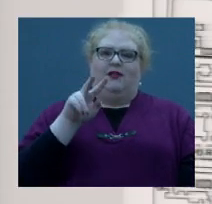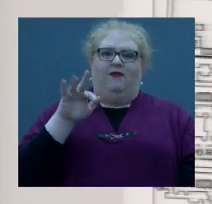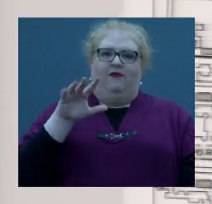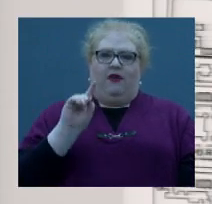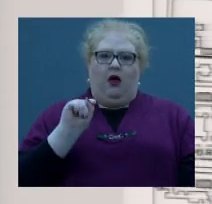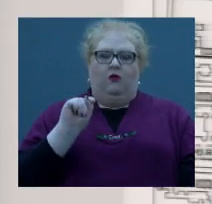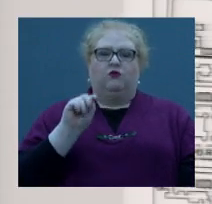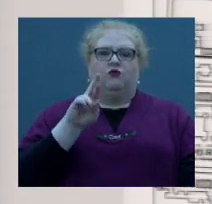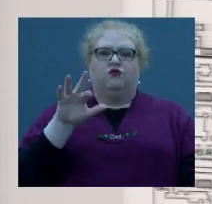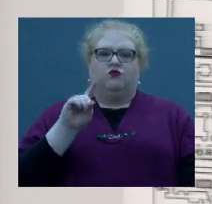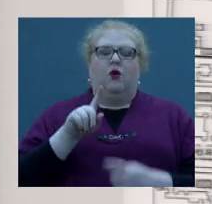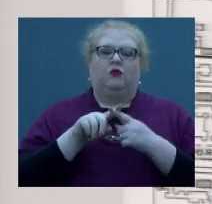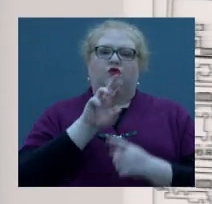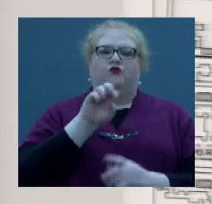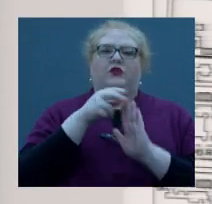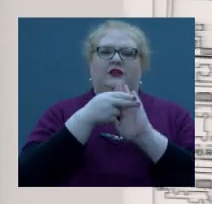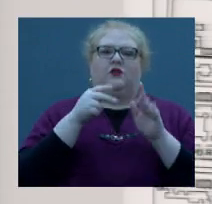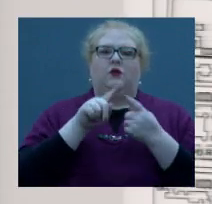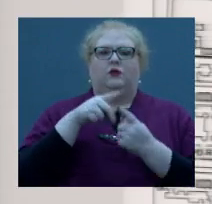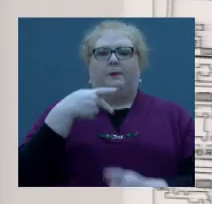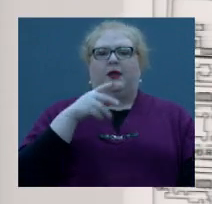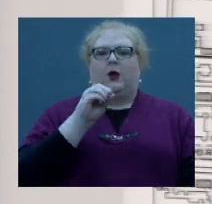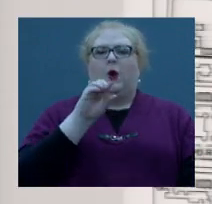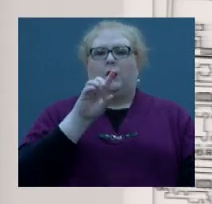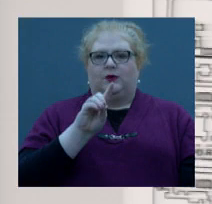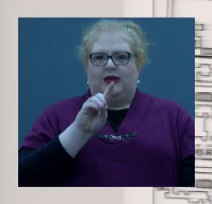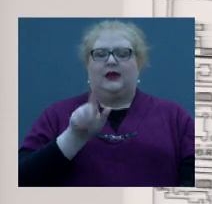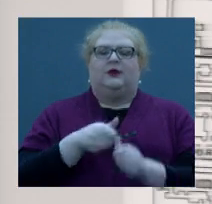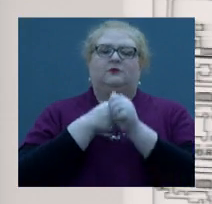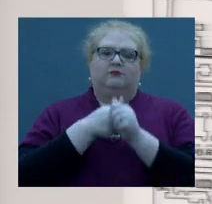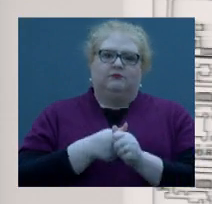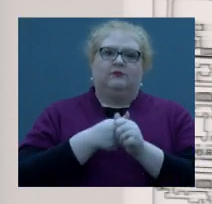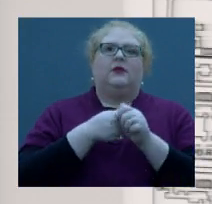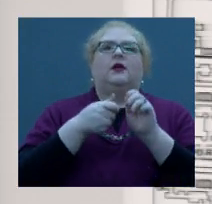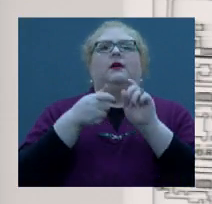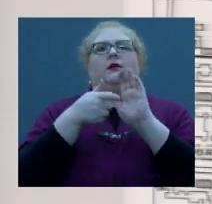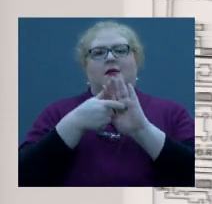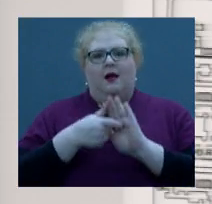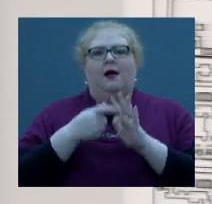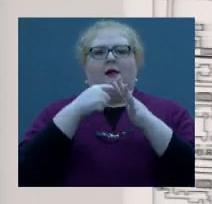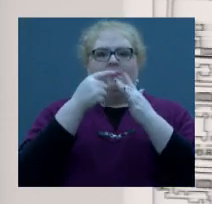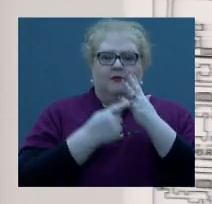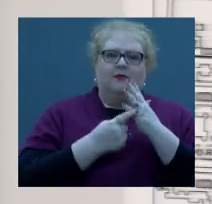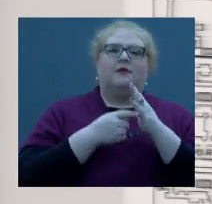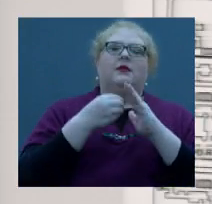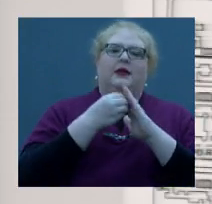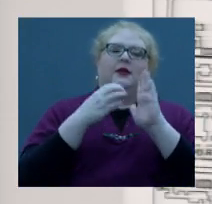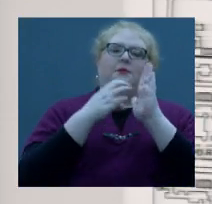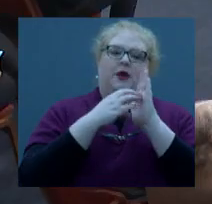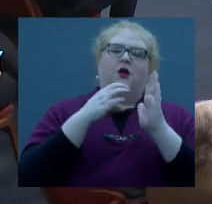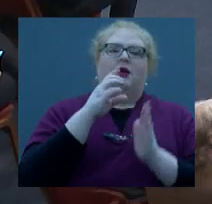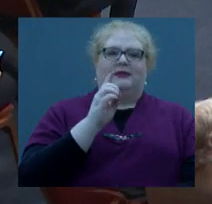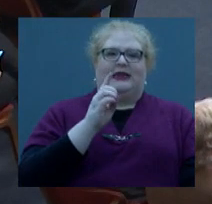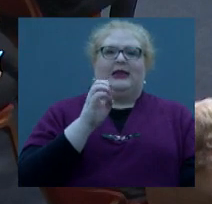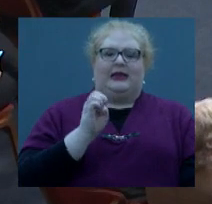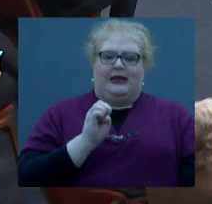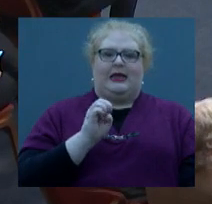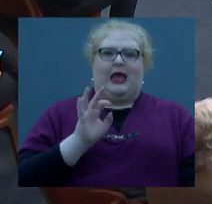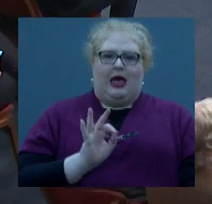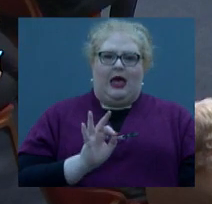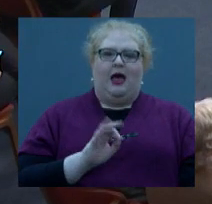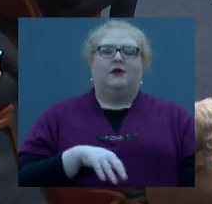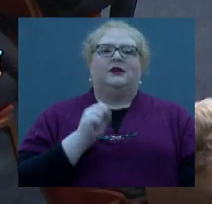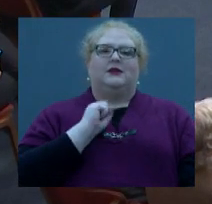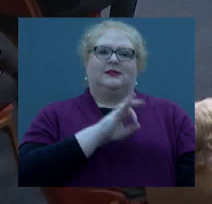the request to rezone the property to POD subject to compliance with the comments and conditions outlined in paragraphs D, E, and F of the